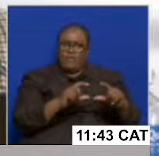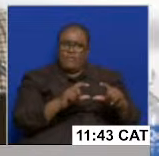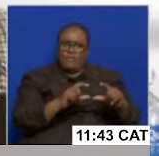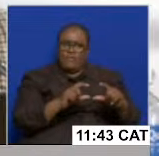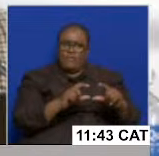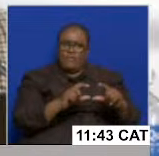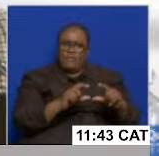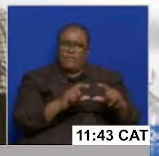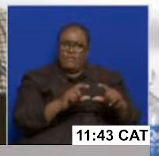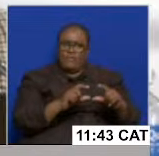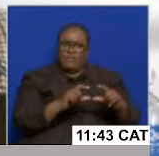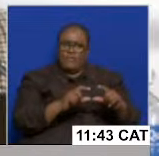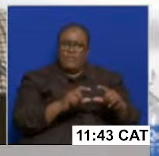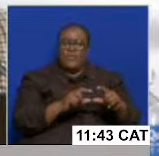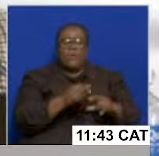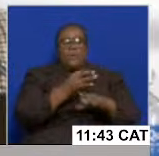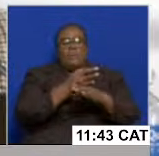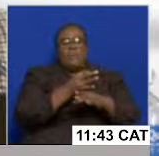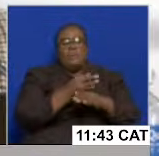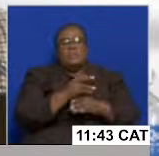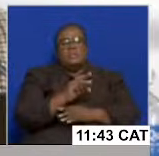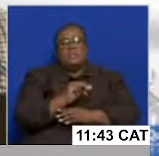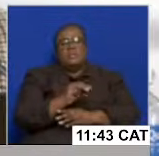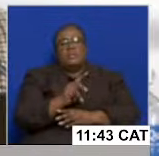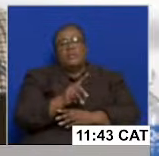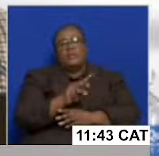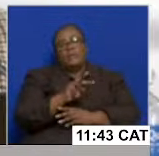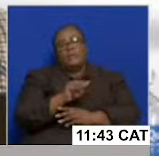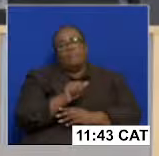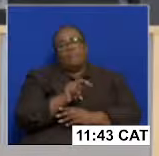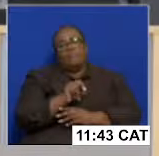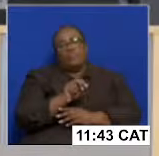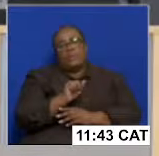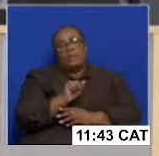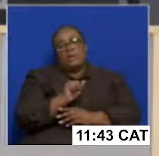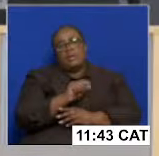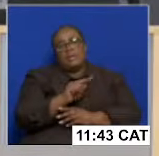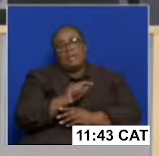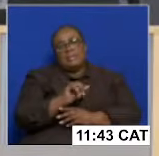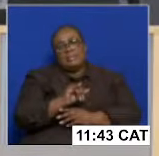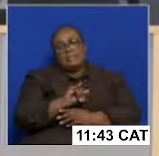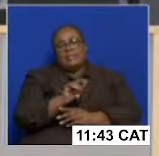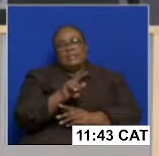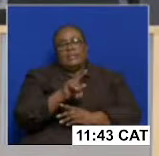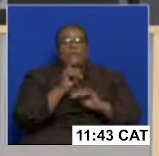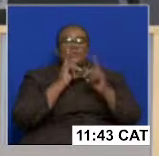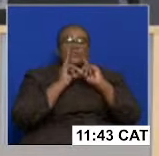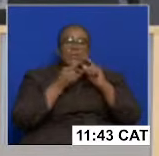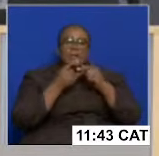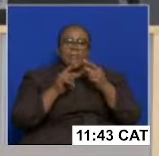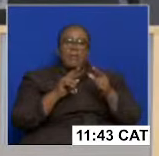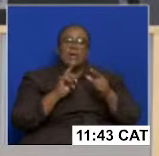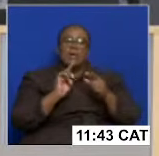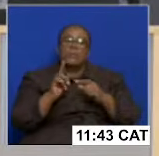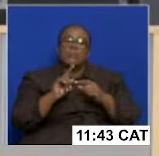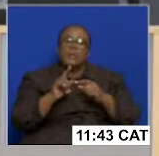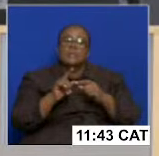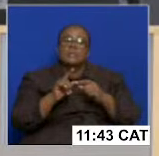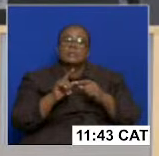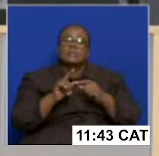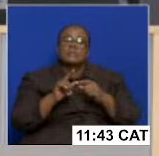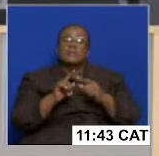Mkhwanazi was referring to the issue of defrauding the members of the public with fake stones. He was